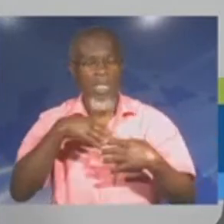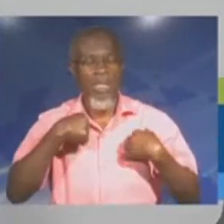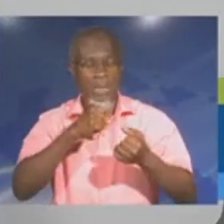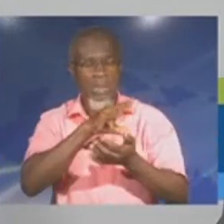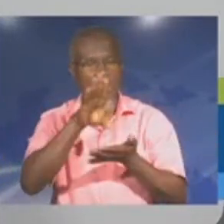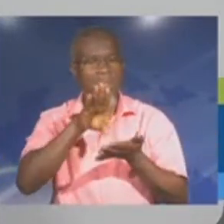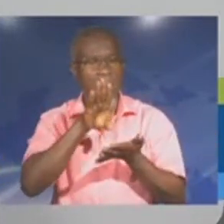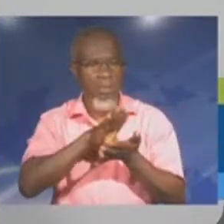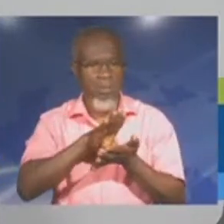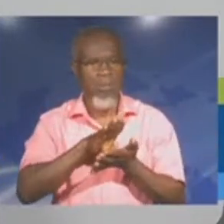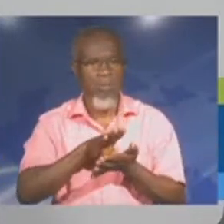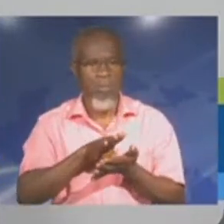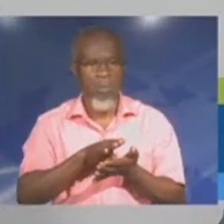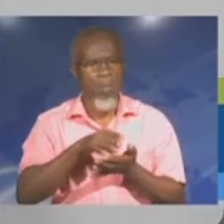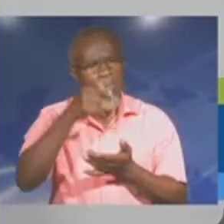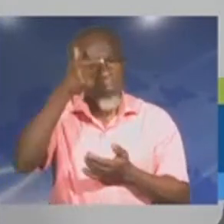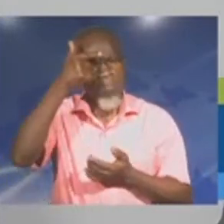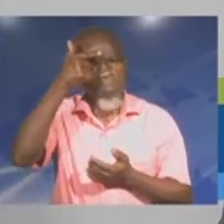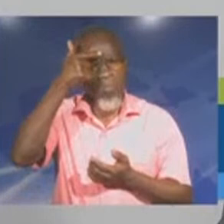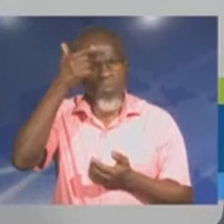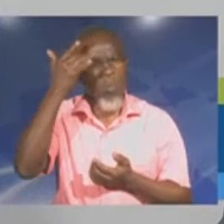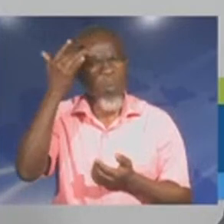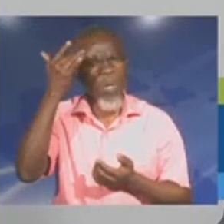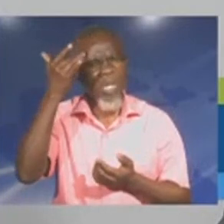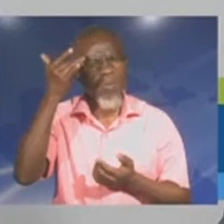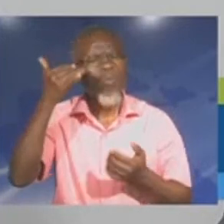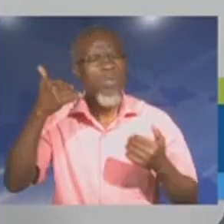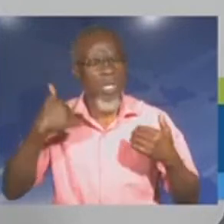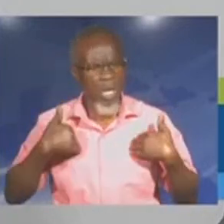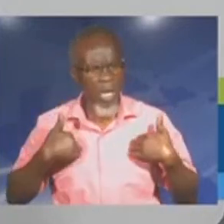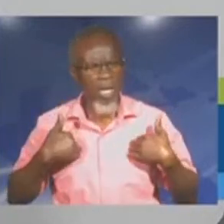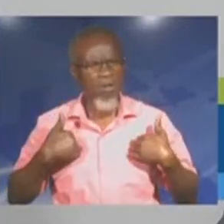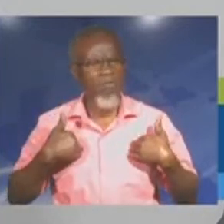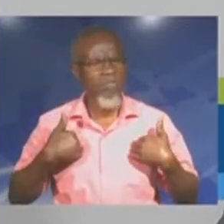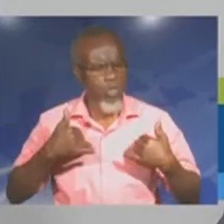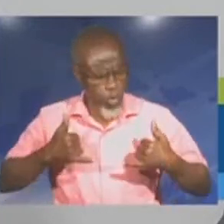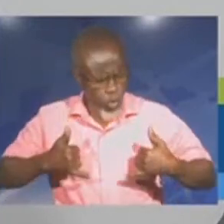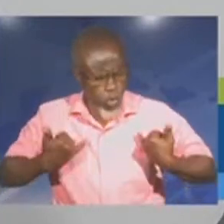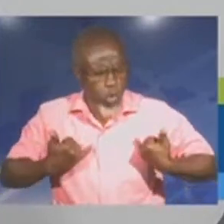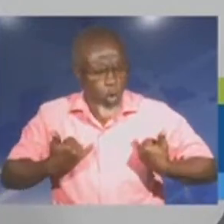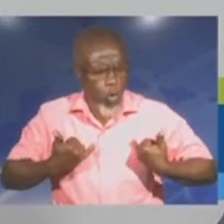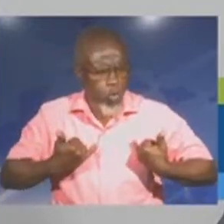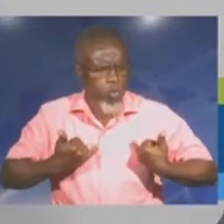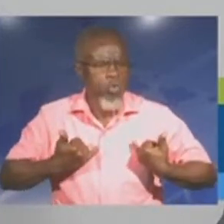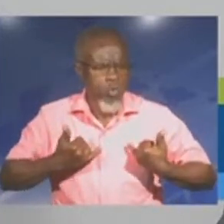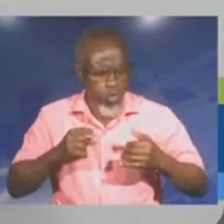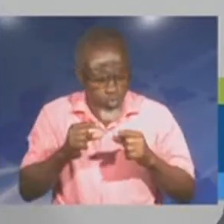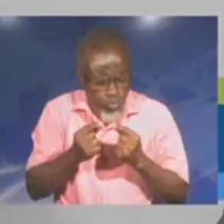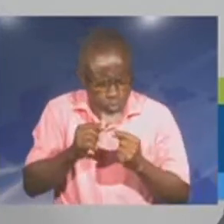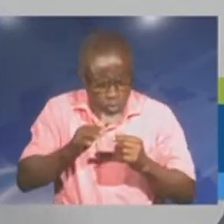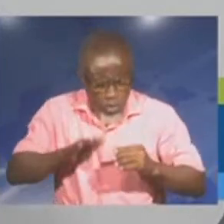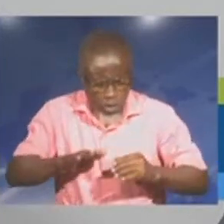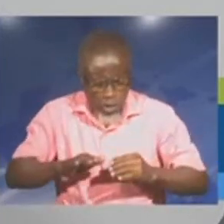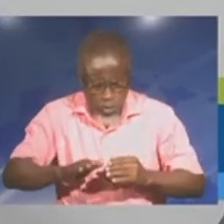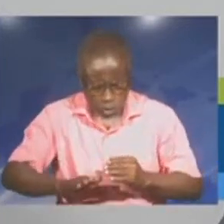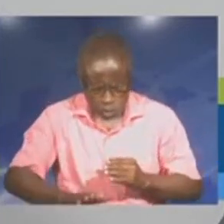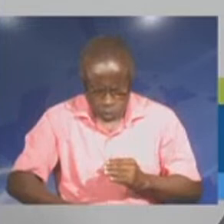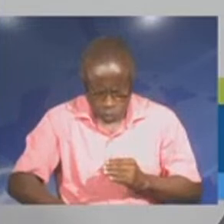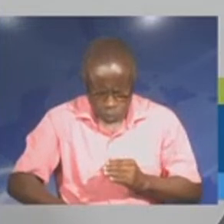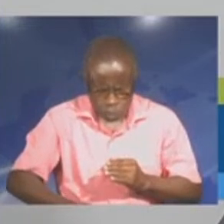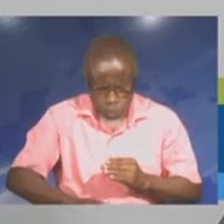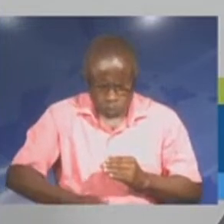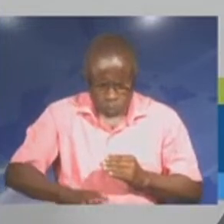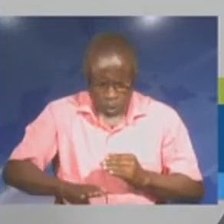a younger cohort of children who may be anxious, we feel it is better to have it in a